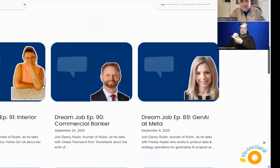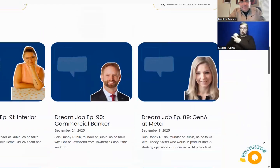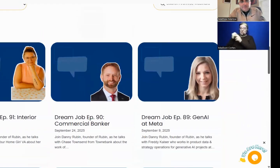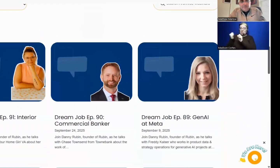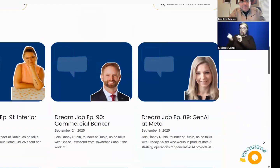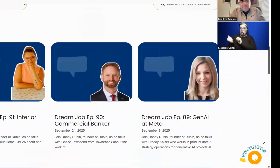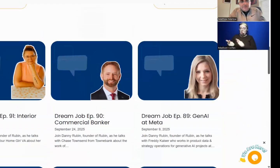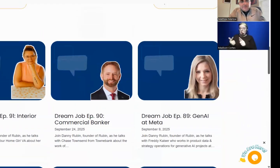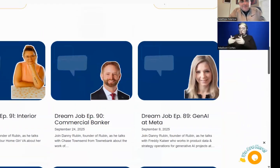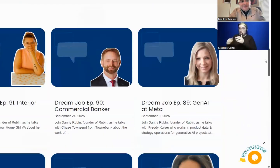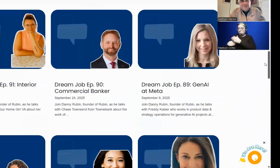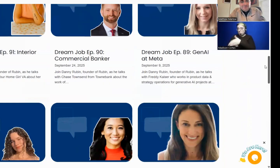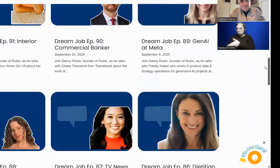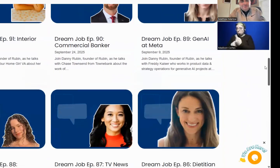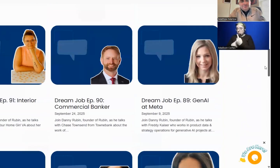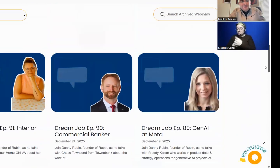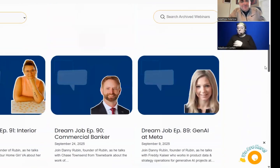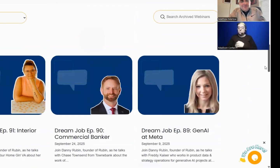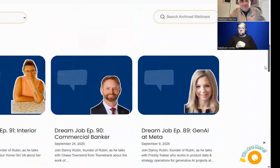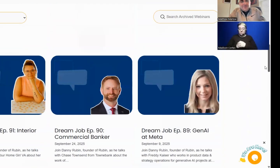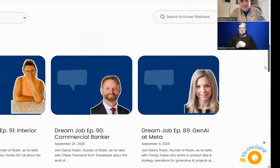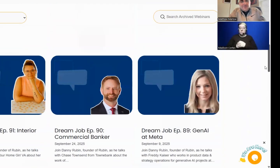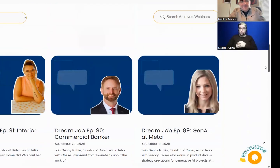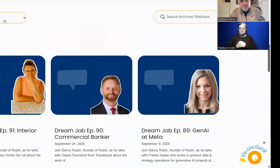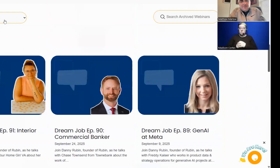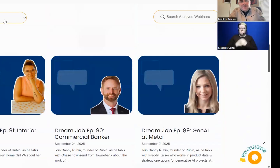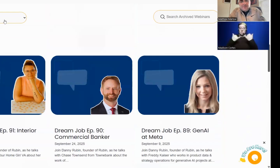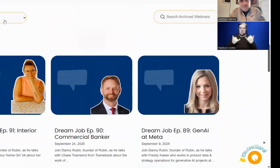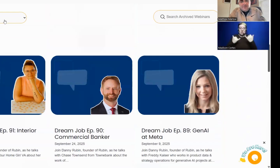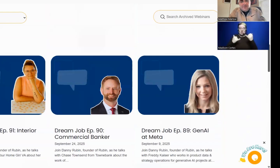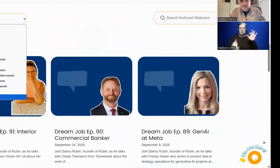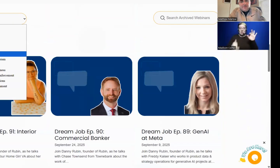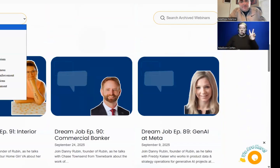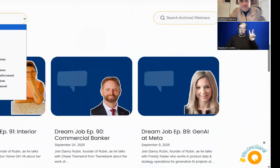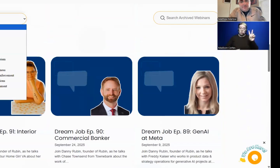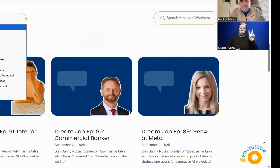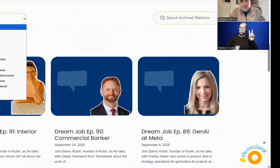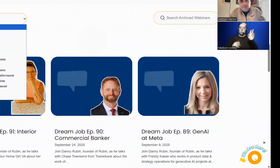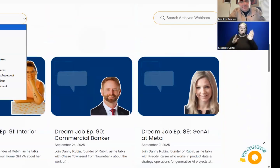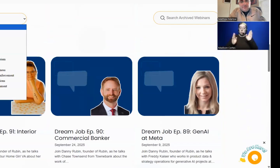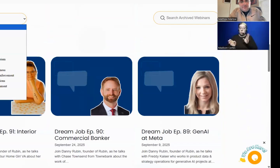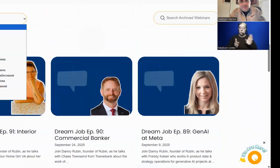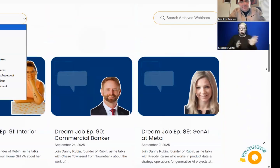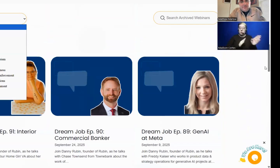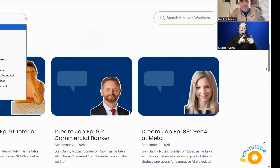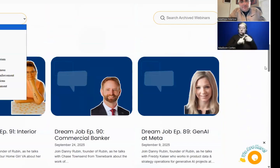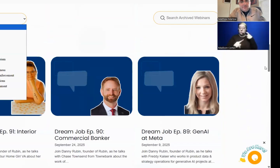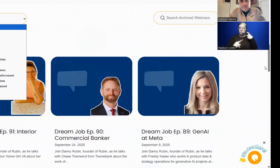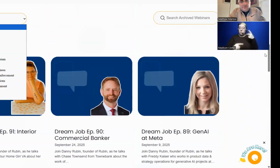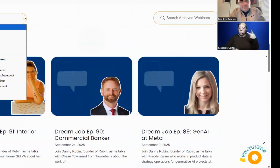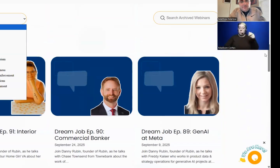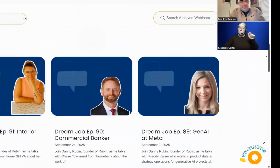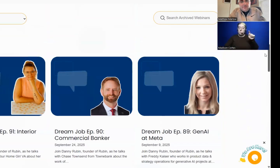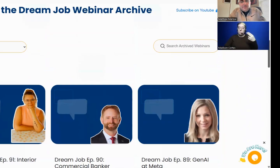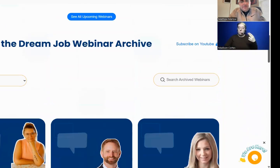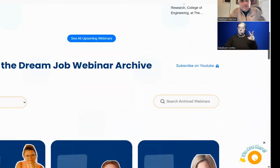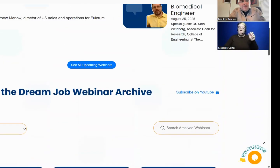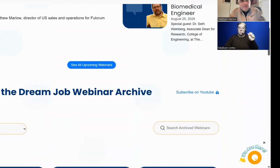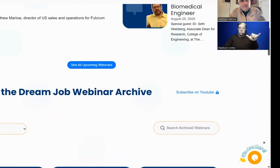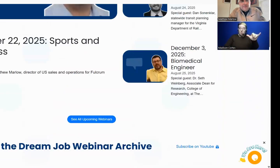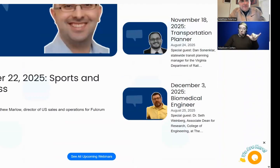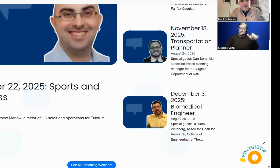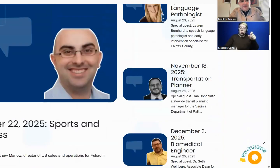92. And so all previous ones are here. They're organized by pathway. You can go back and find